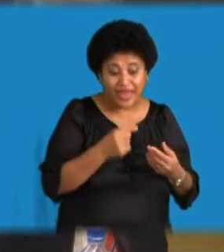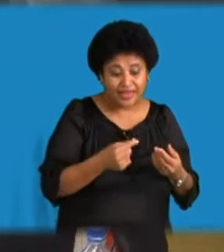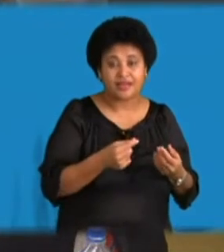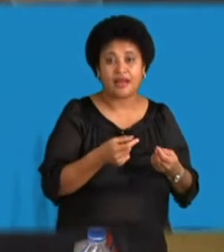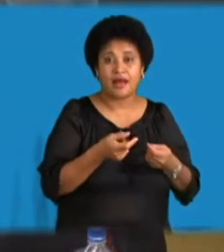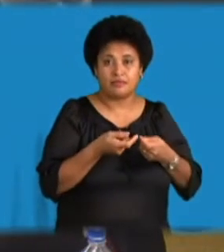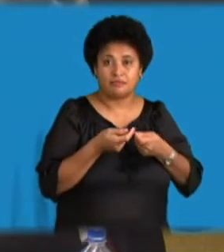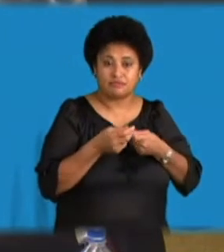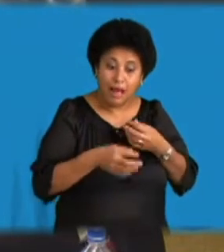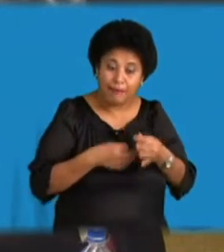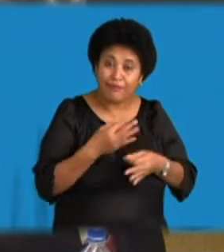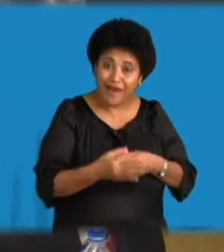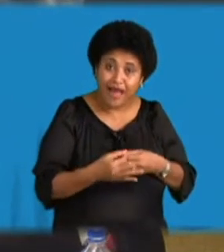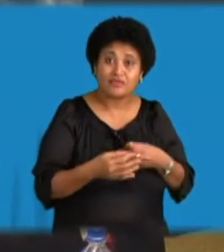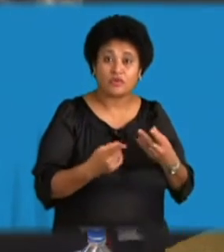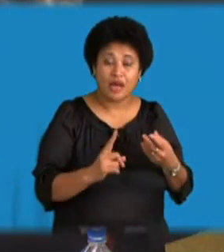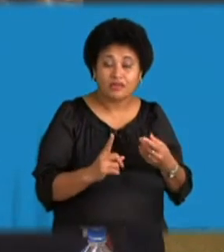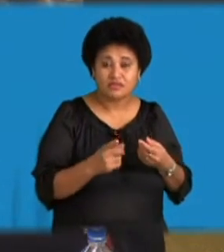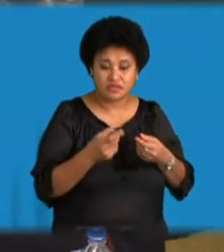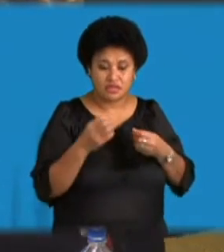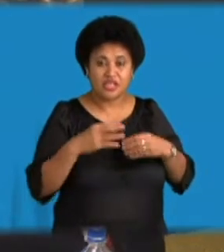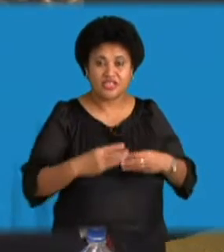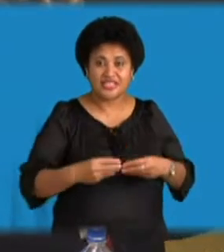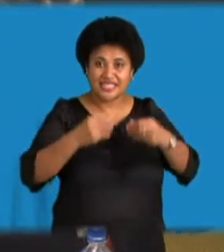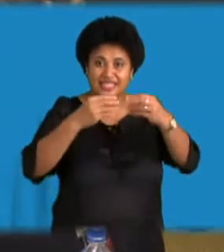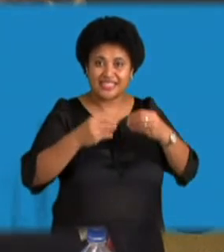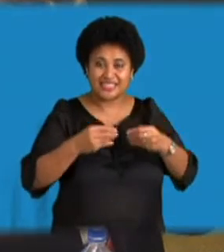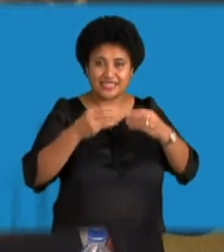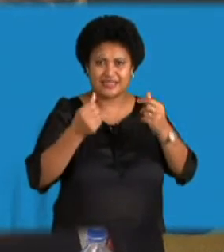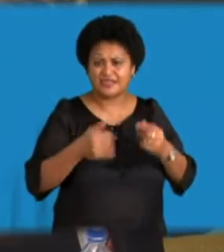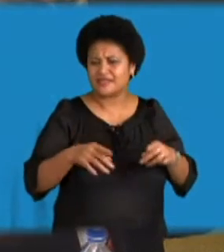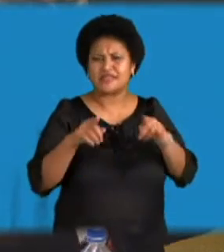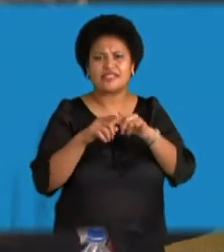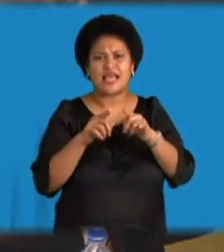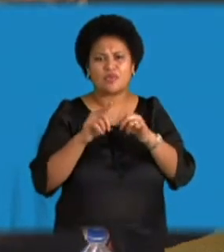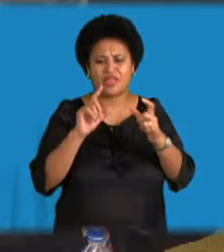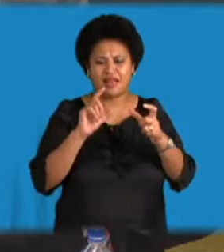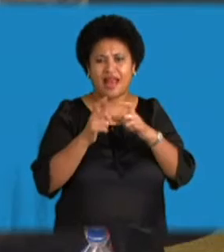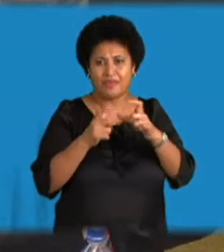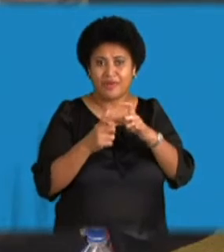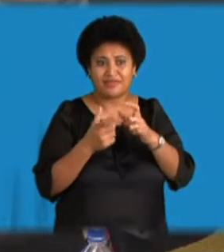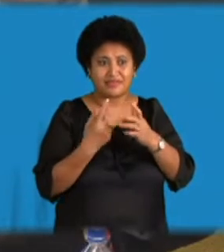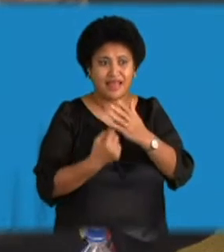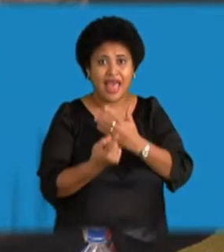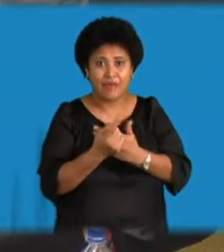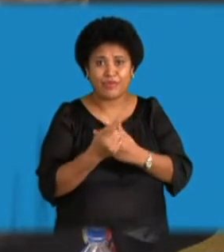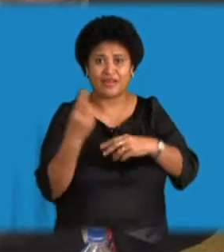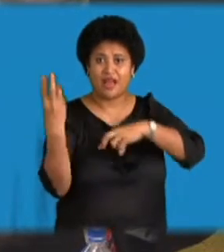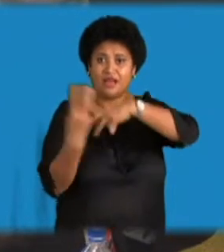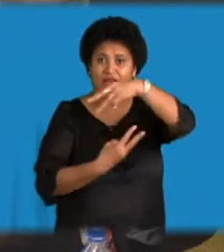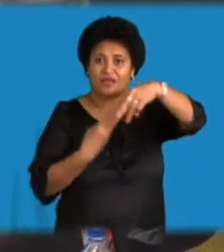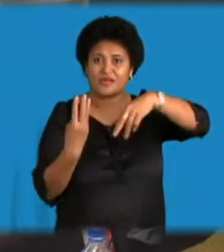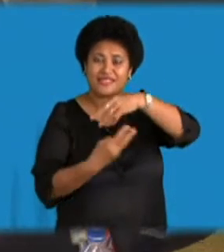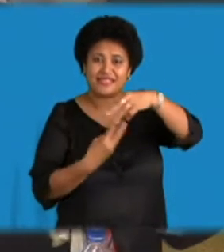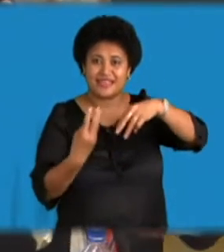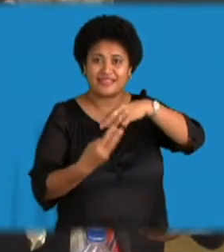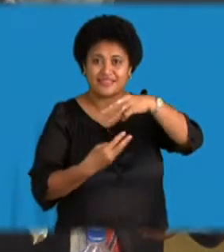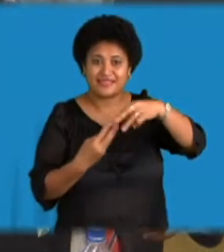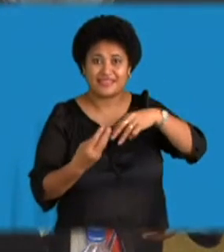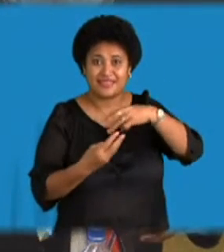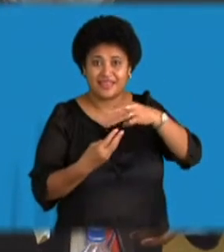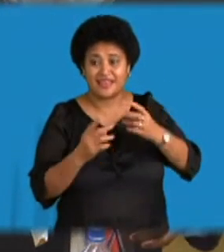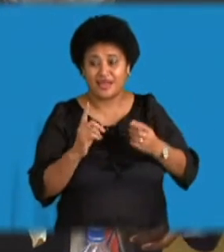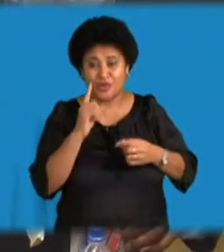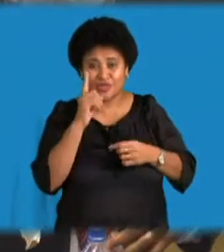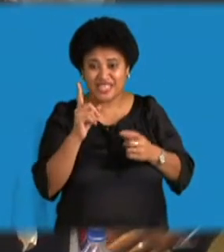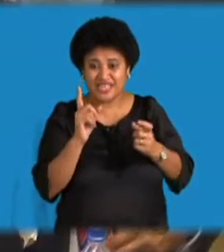patterns. Of course, it also means single climatic events, as we saw last year with Cyclone Winston, where these